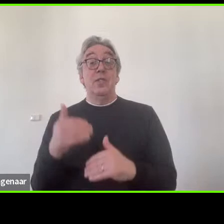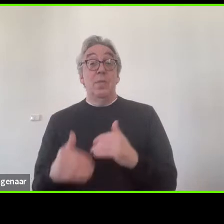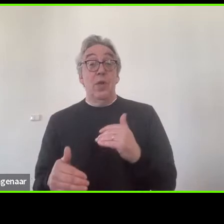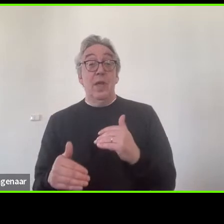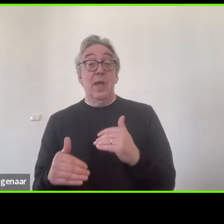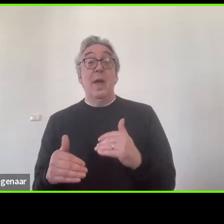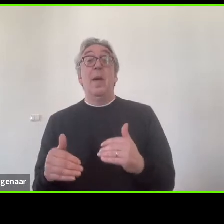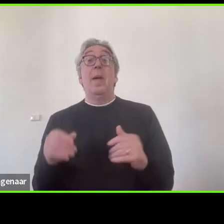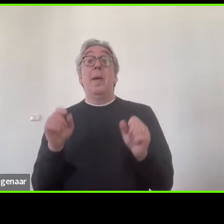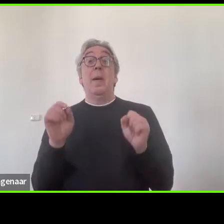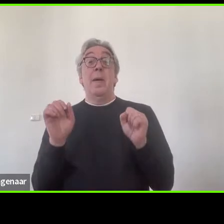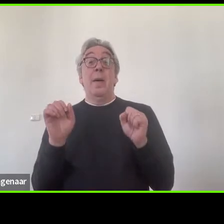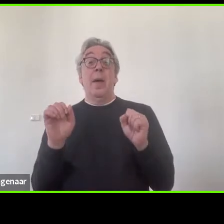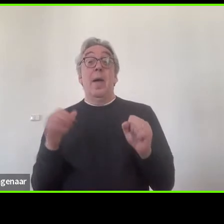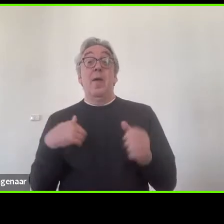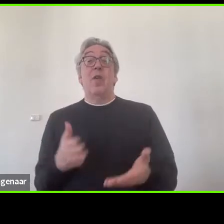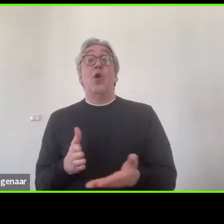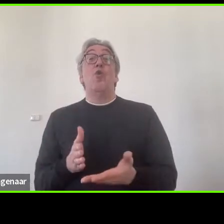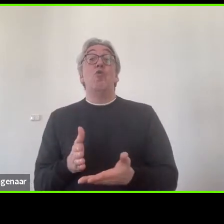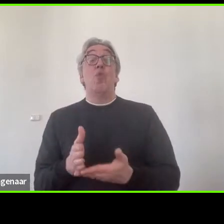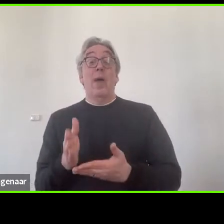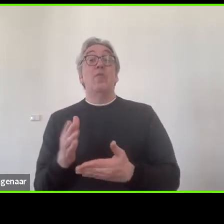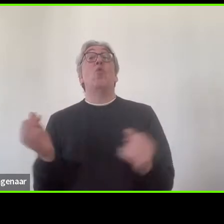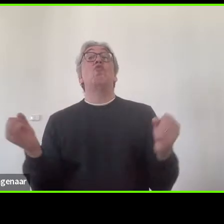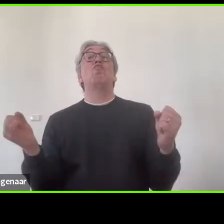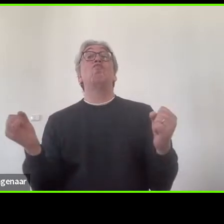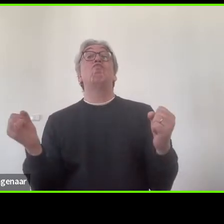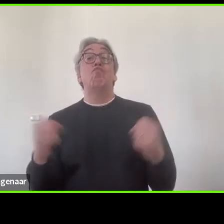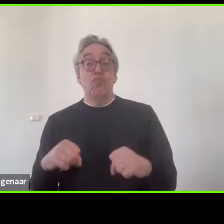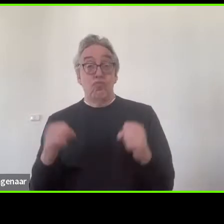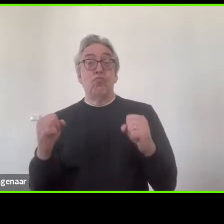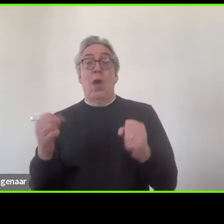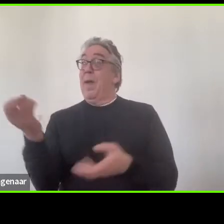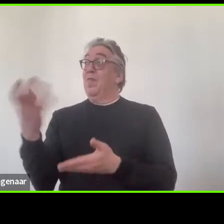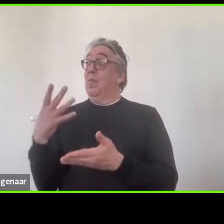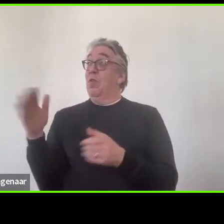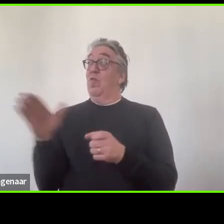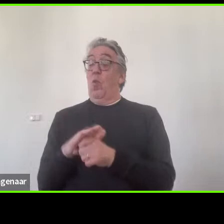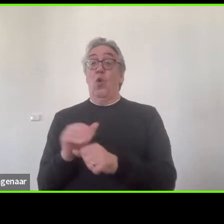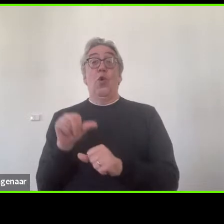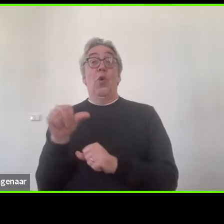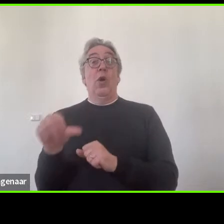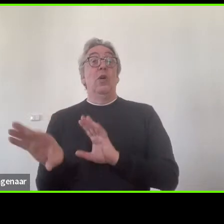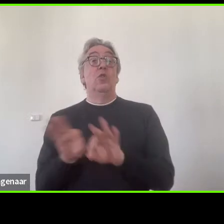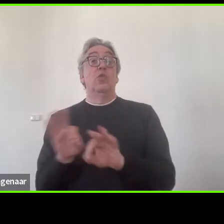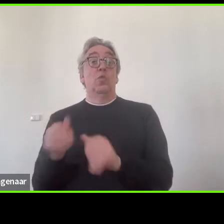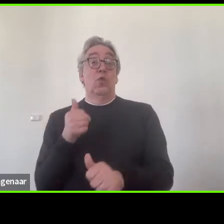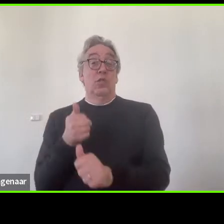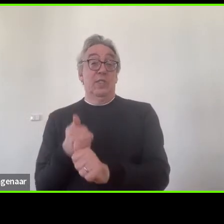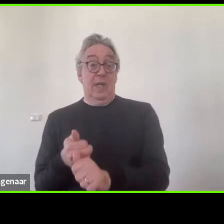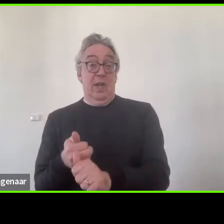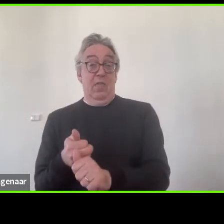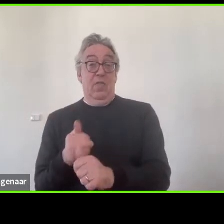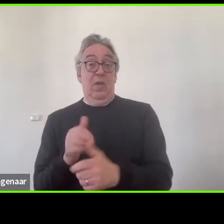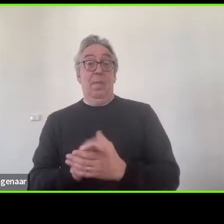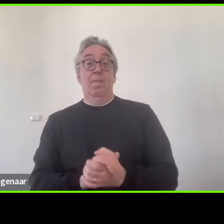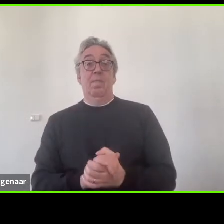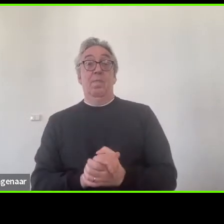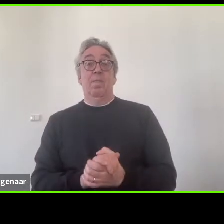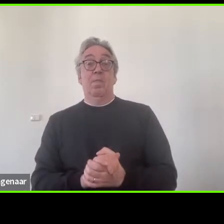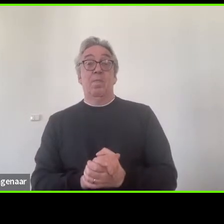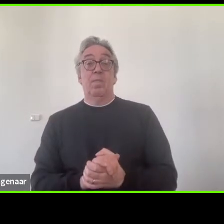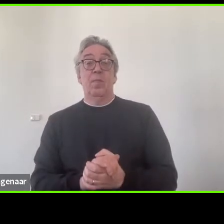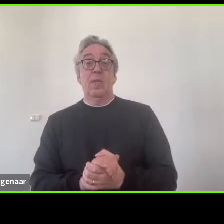other, it refers to us in the general principles, other substantive articles, and